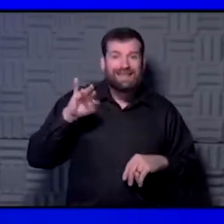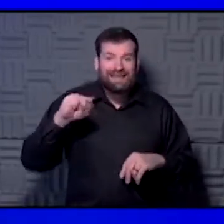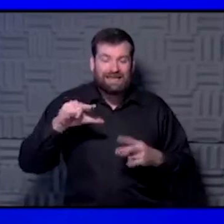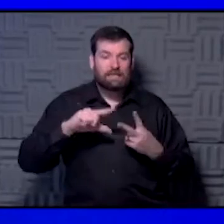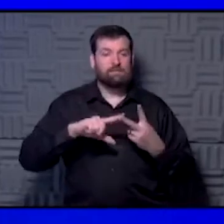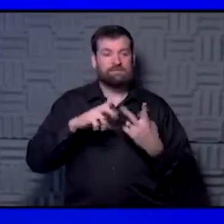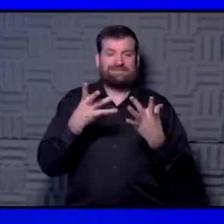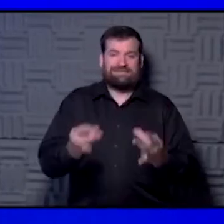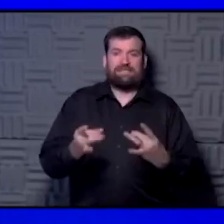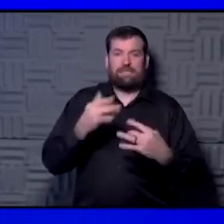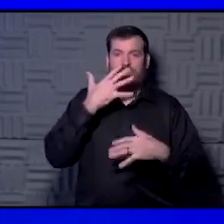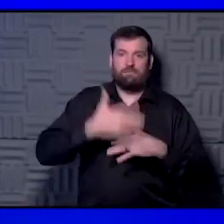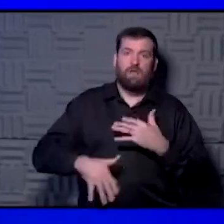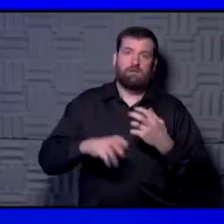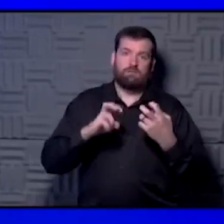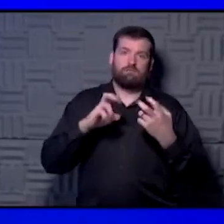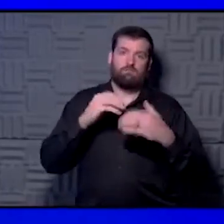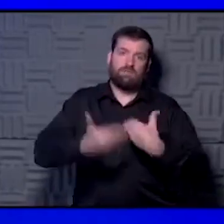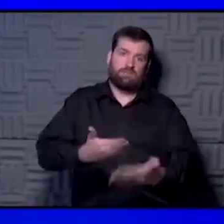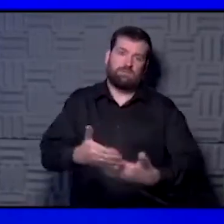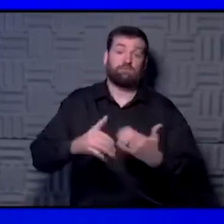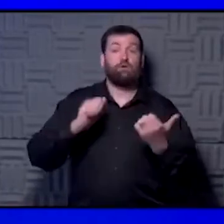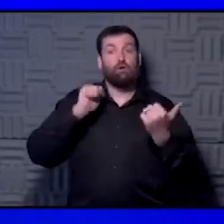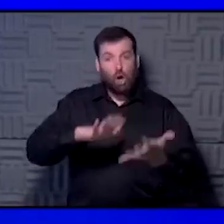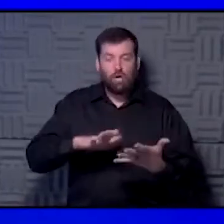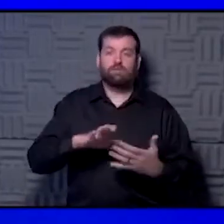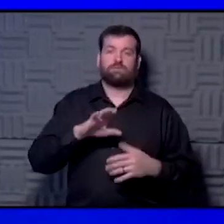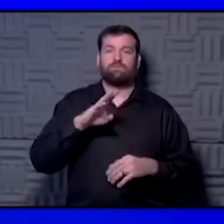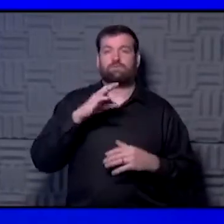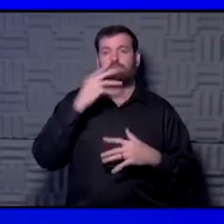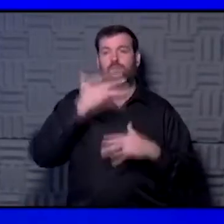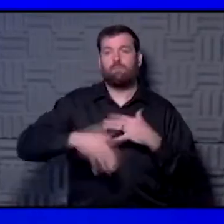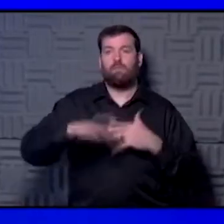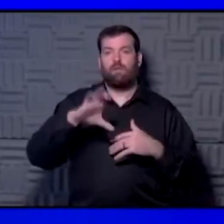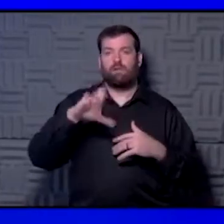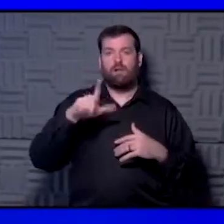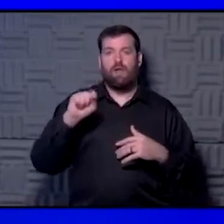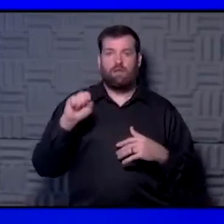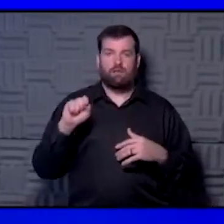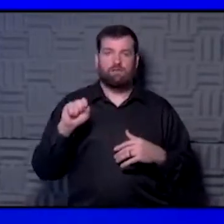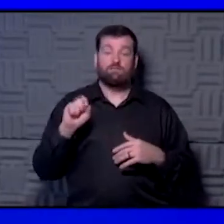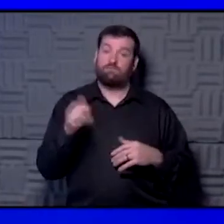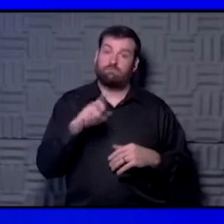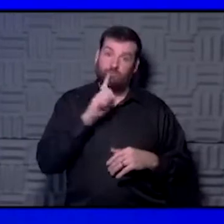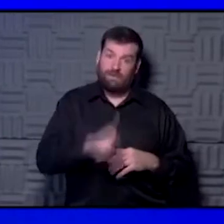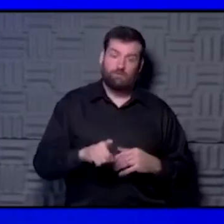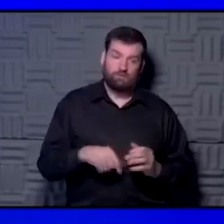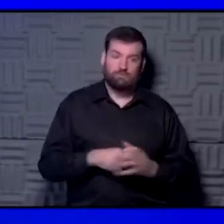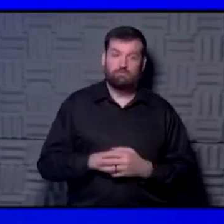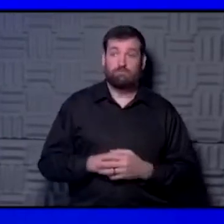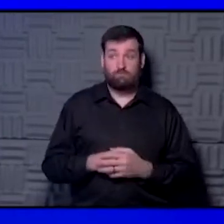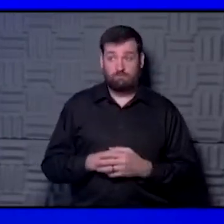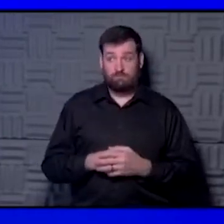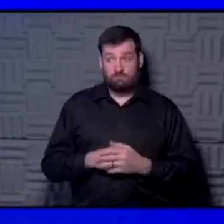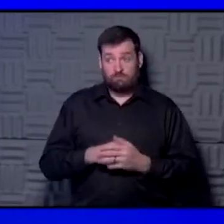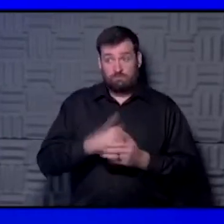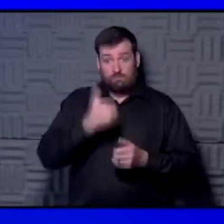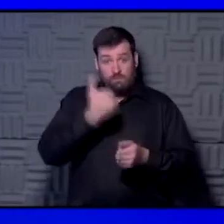blood process, which causes those blood clots. So, it is a very real thing. Does everybody who